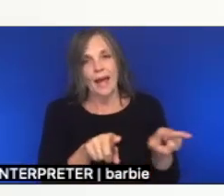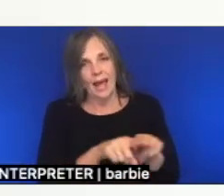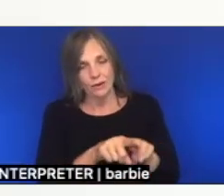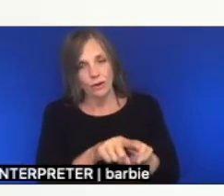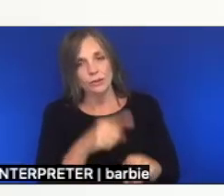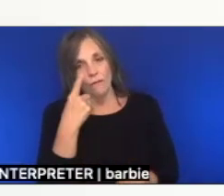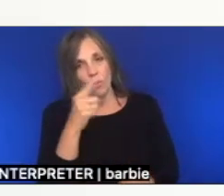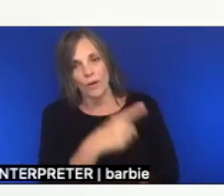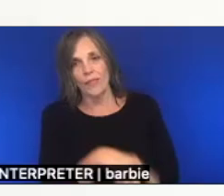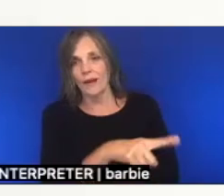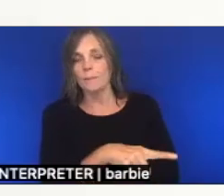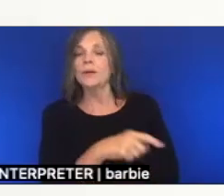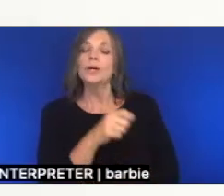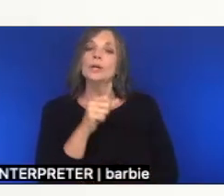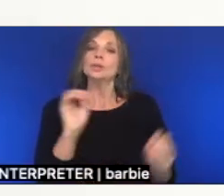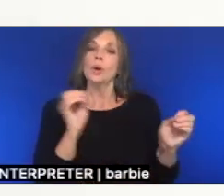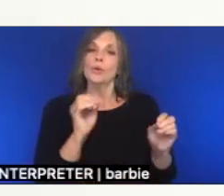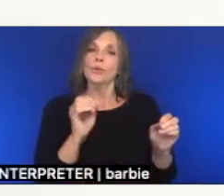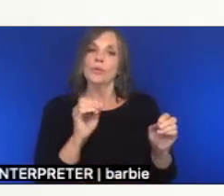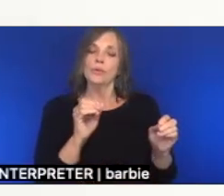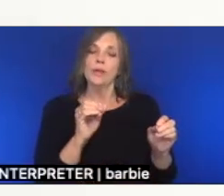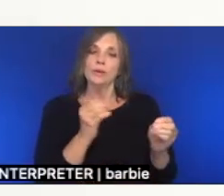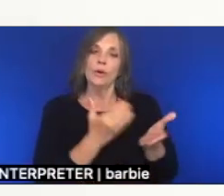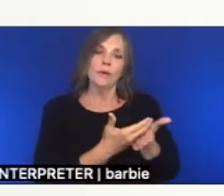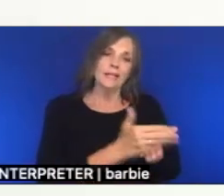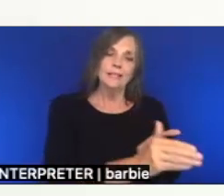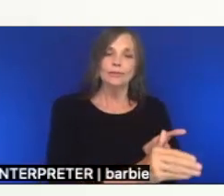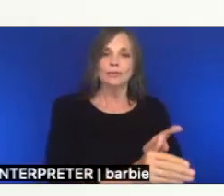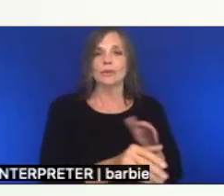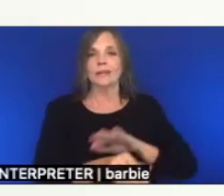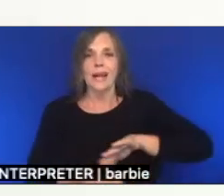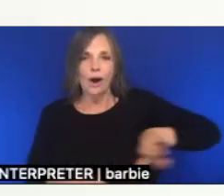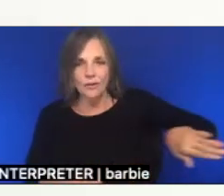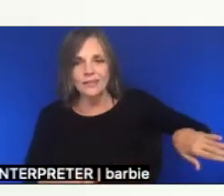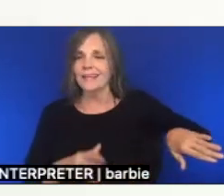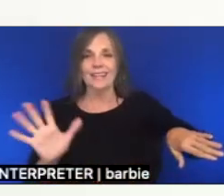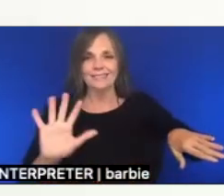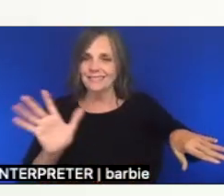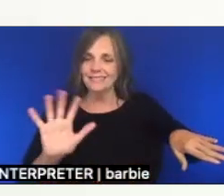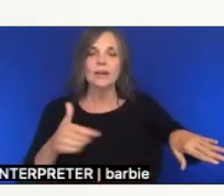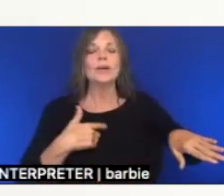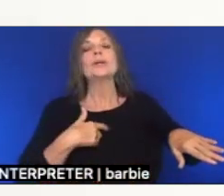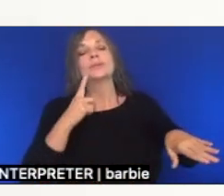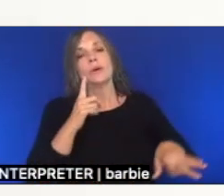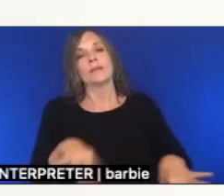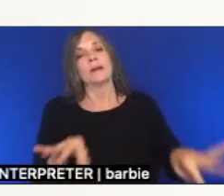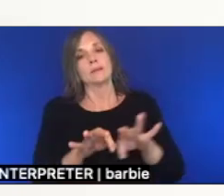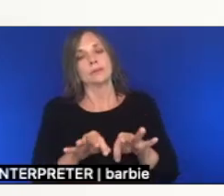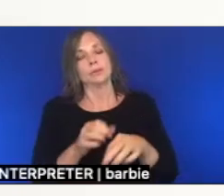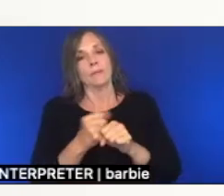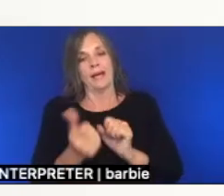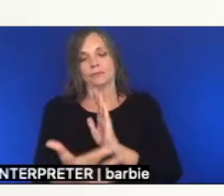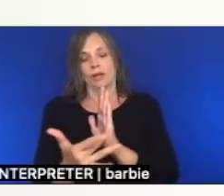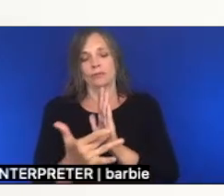that they are not anyone else is being created it on the site. So I think that's key in order to make this technology